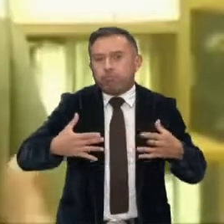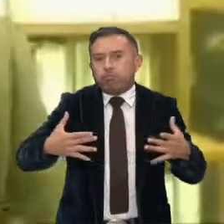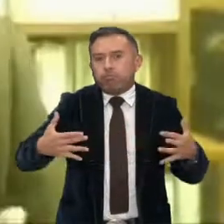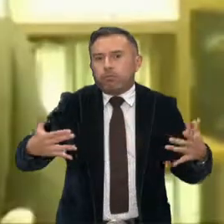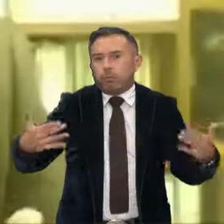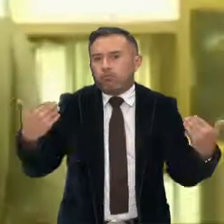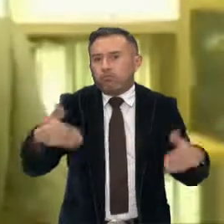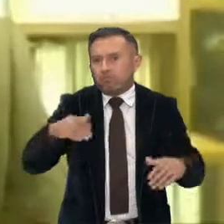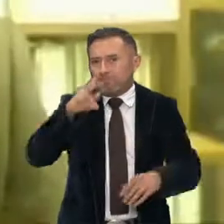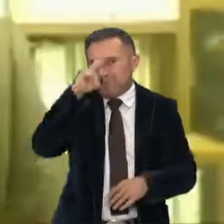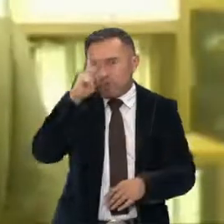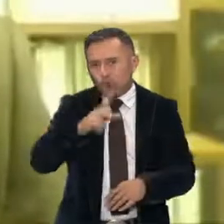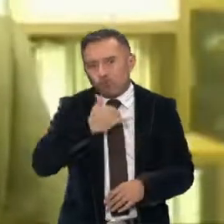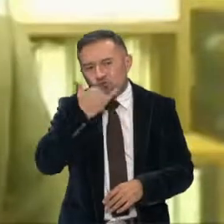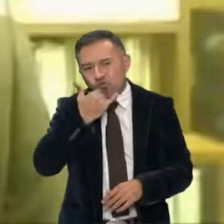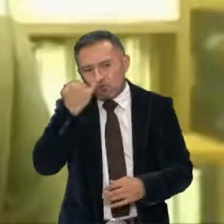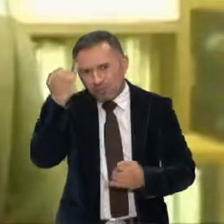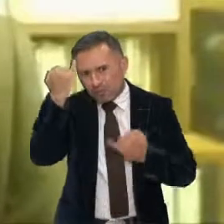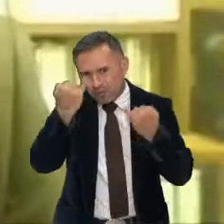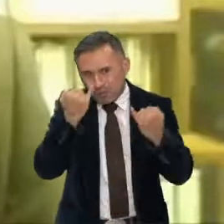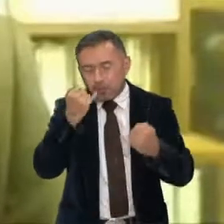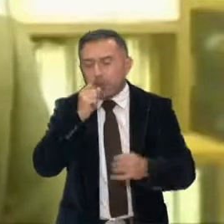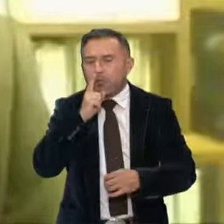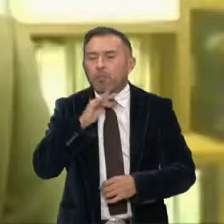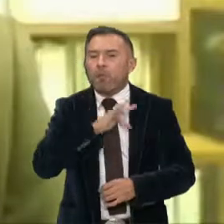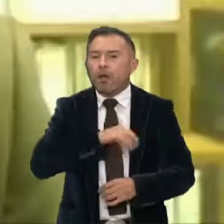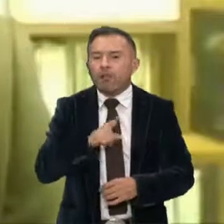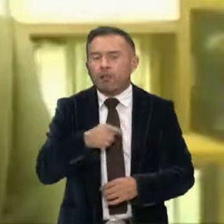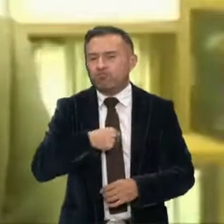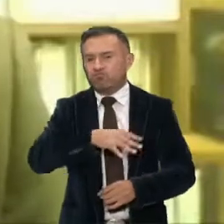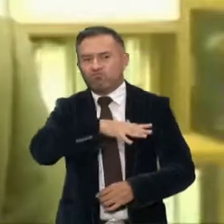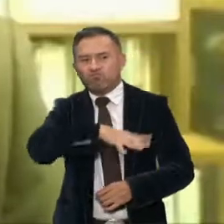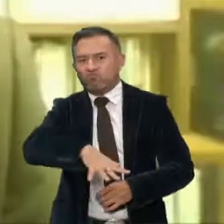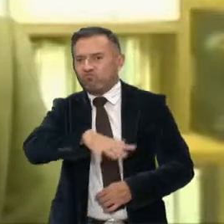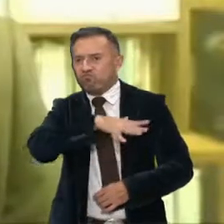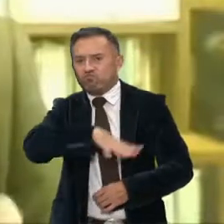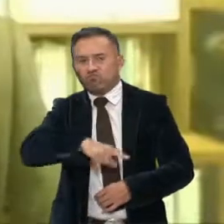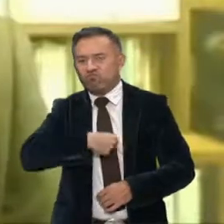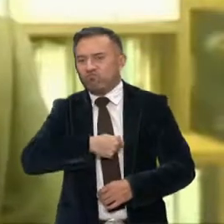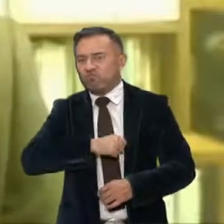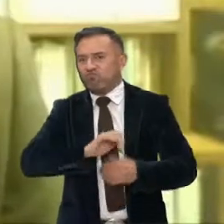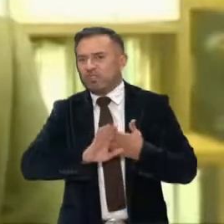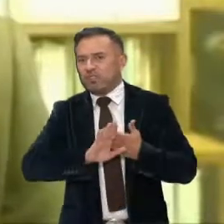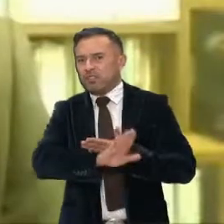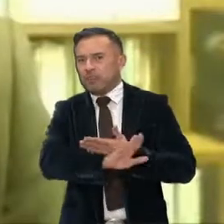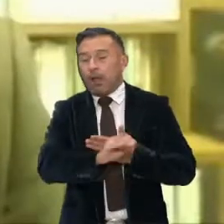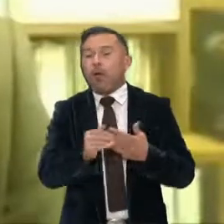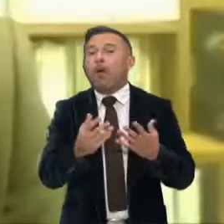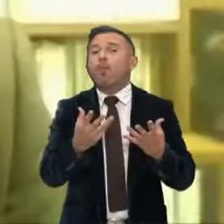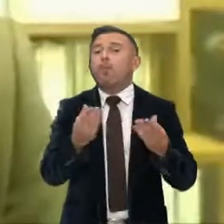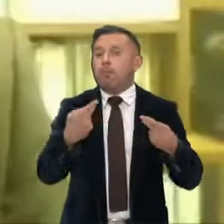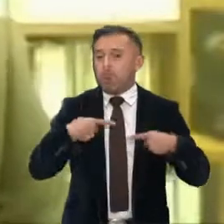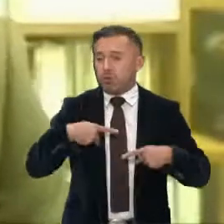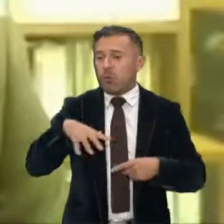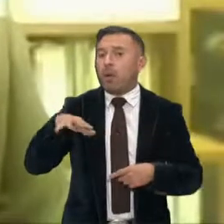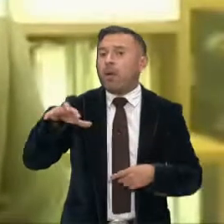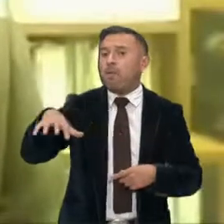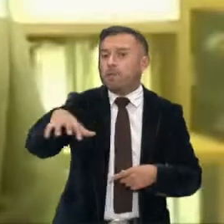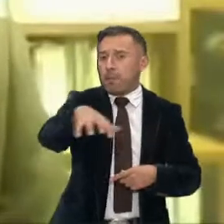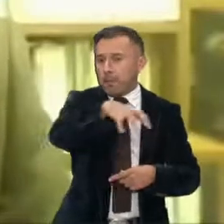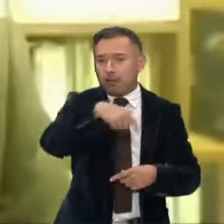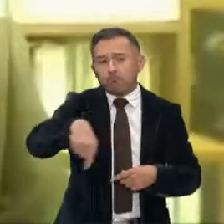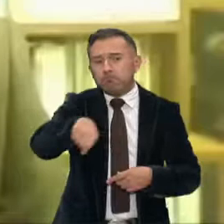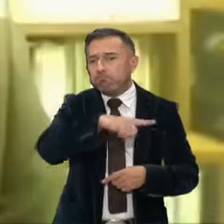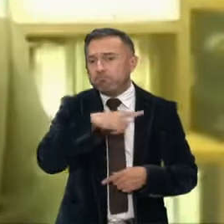an infectious process, very serious infectious process. So we have some reluctancy from lots